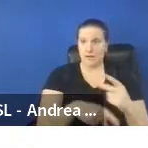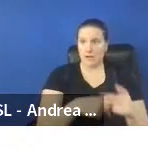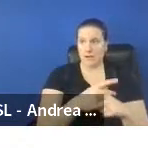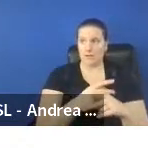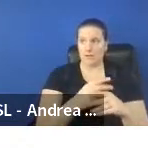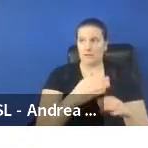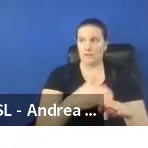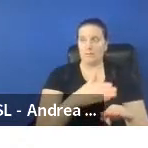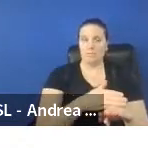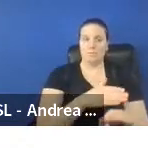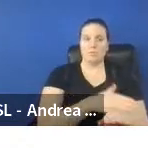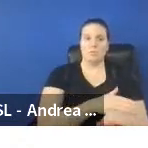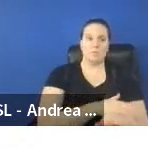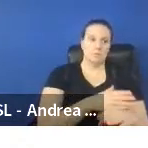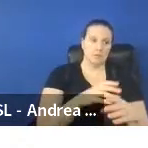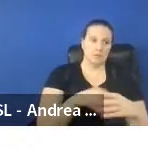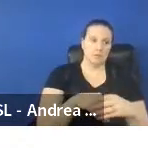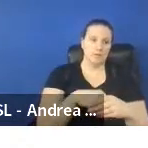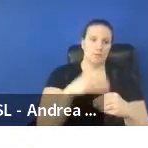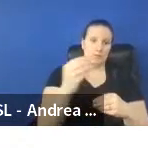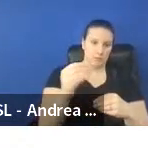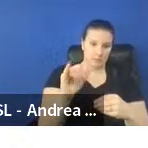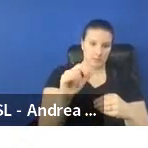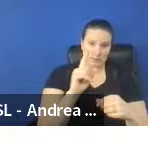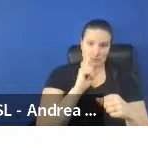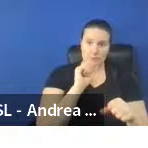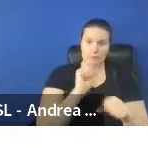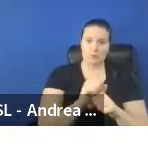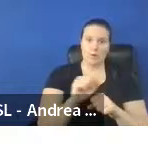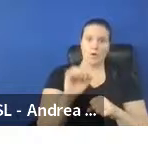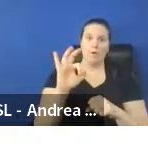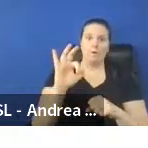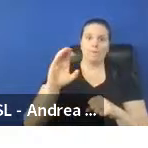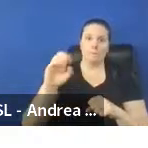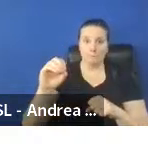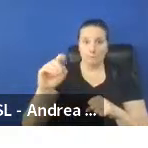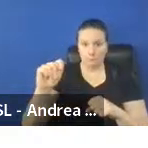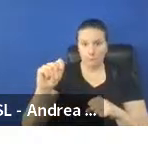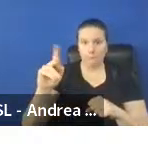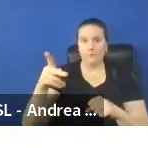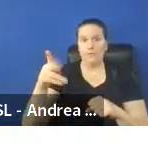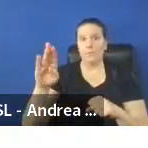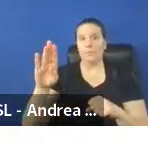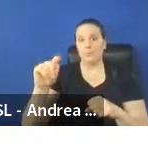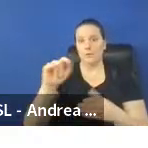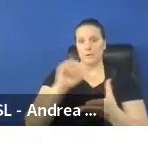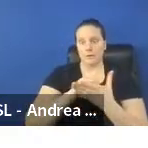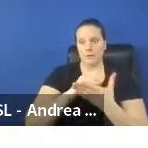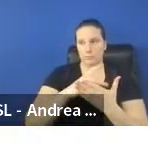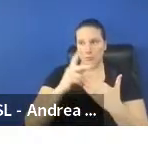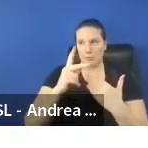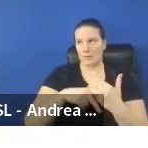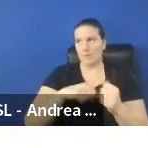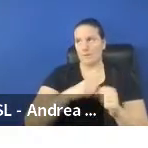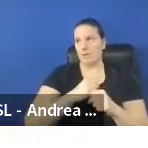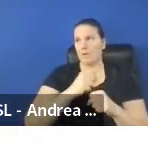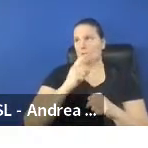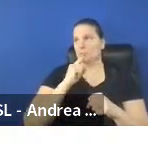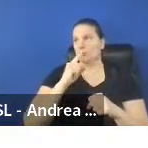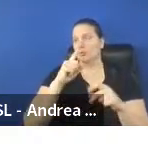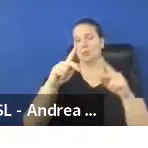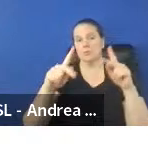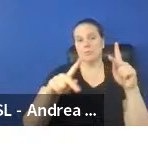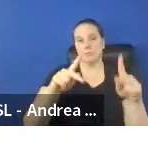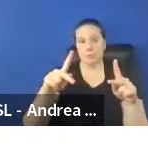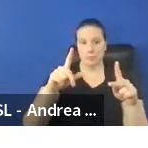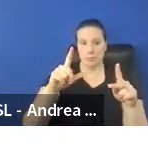improvements outside of the actual footprint of the program to make sure that folks who have